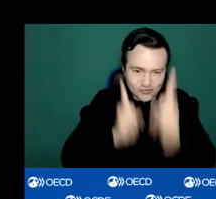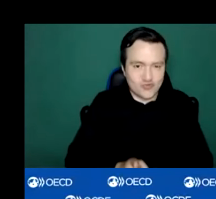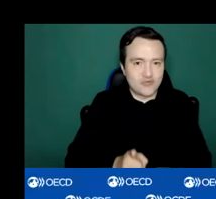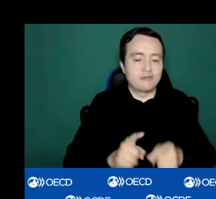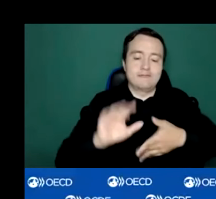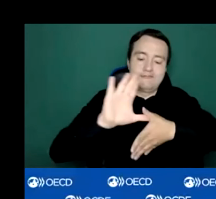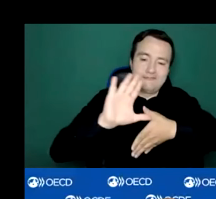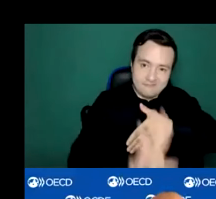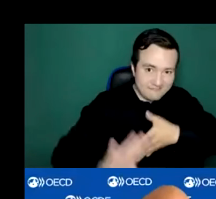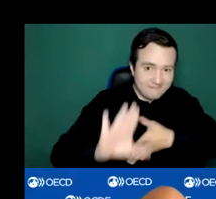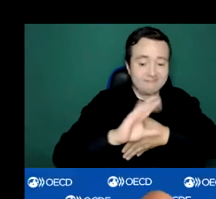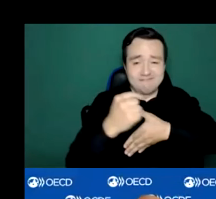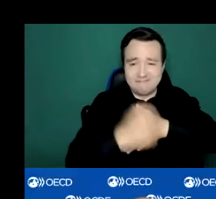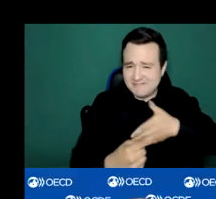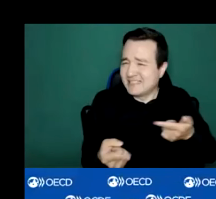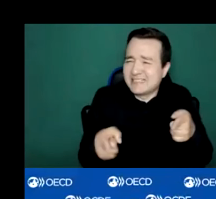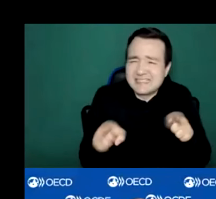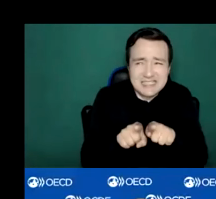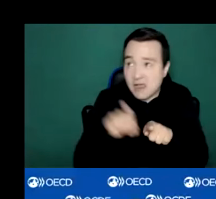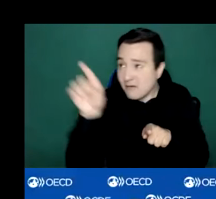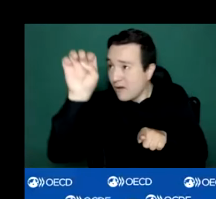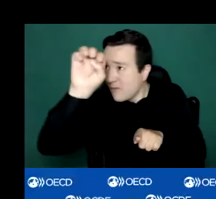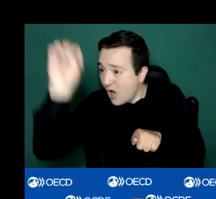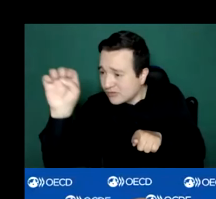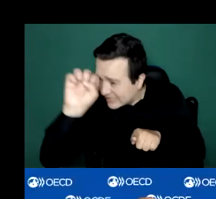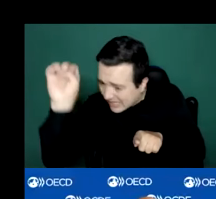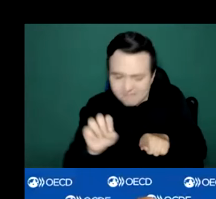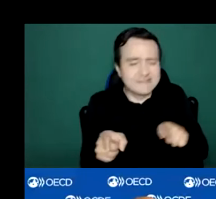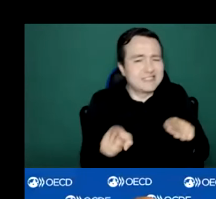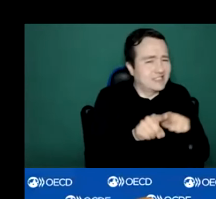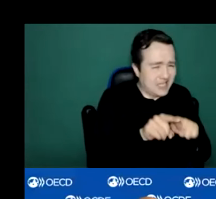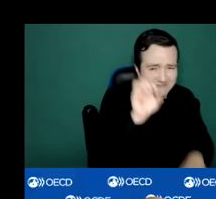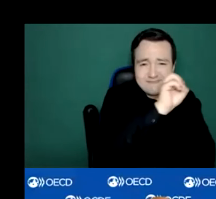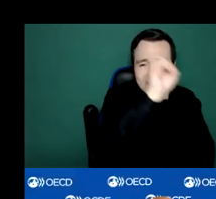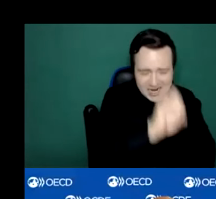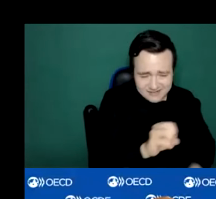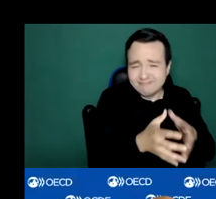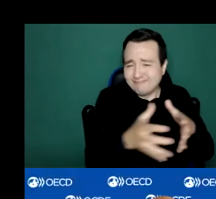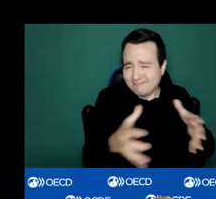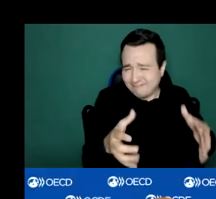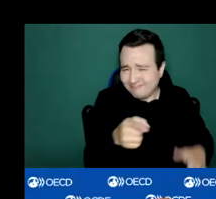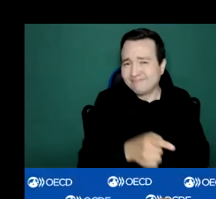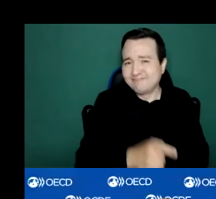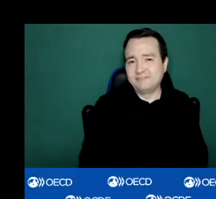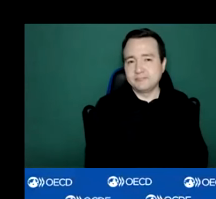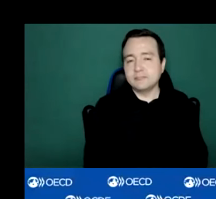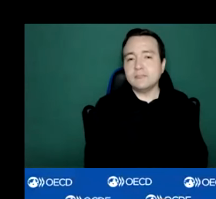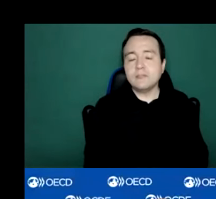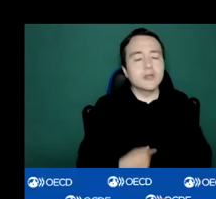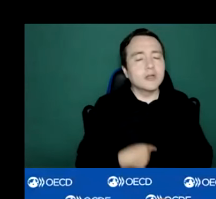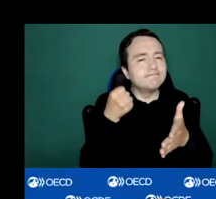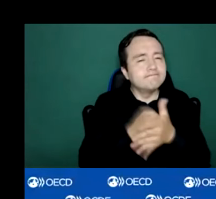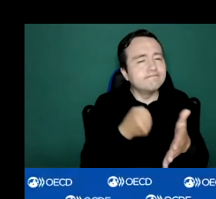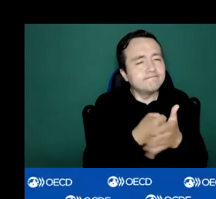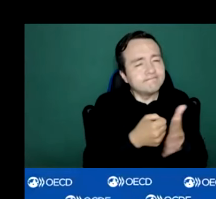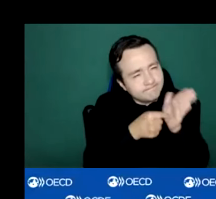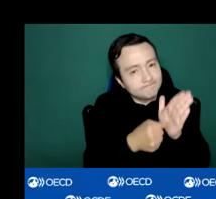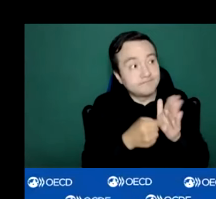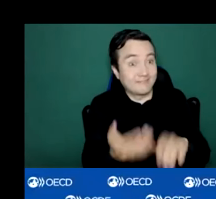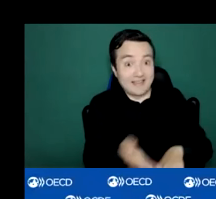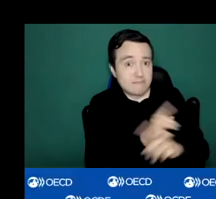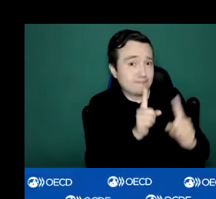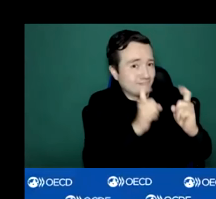So one thing that I keep telling, and actually I was talking to James the other day about this, is the issue that